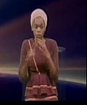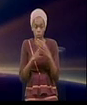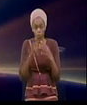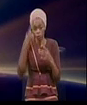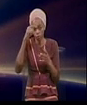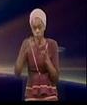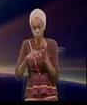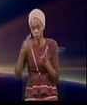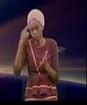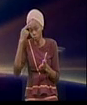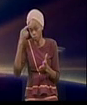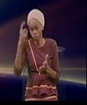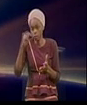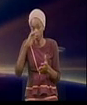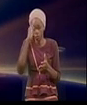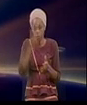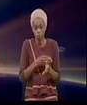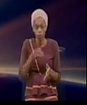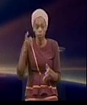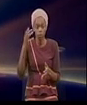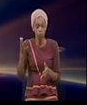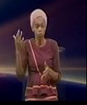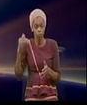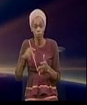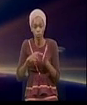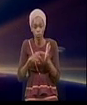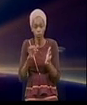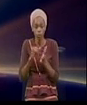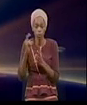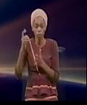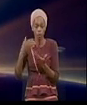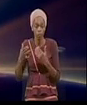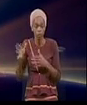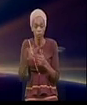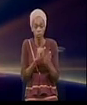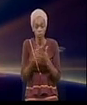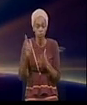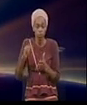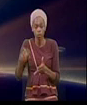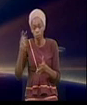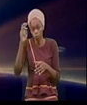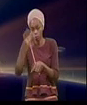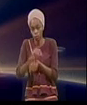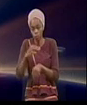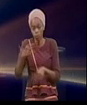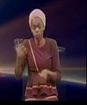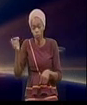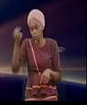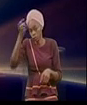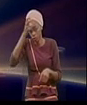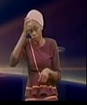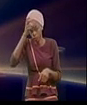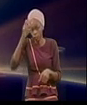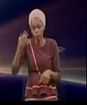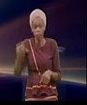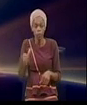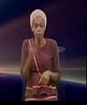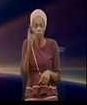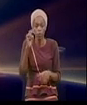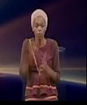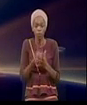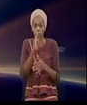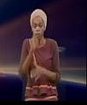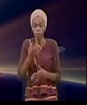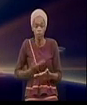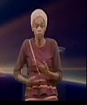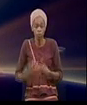this purpose the Son of God was manifested, that he might destroy the works of the devil. Whosoever is born of God doth not